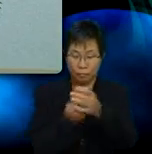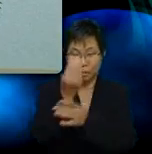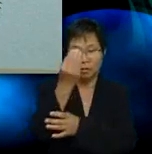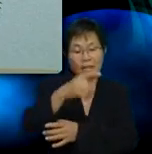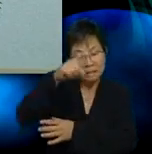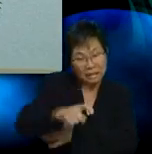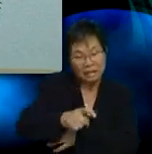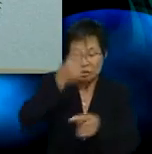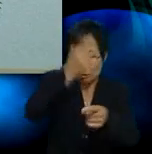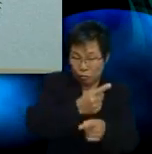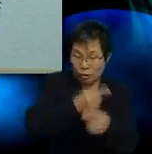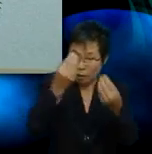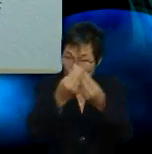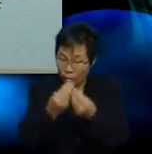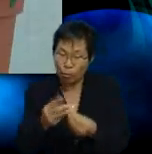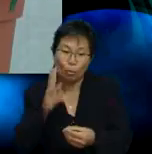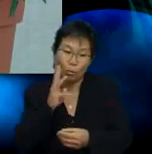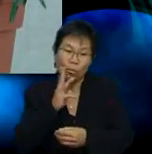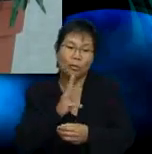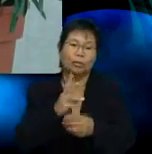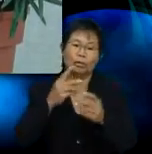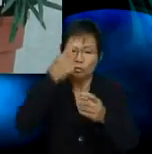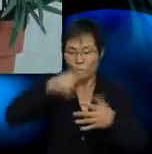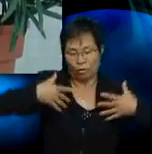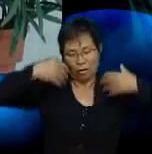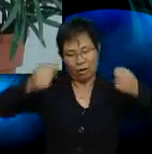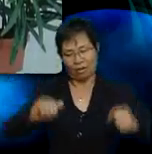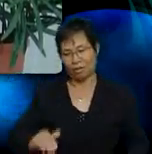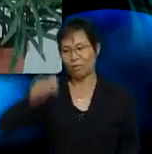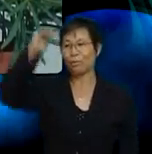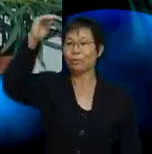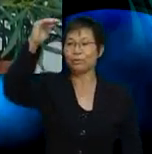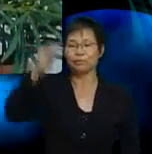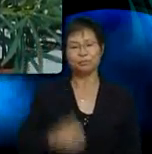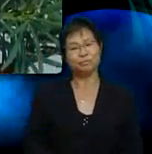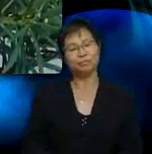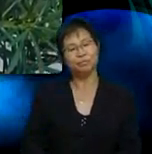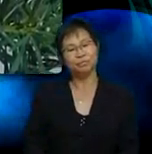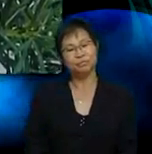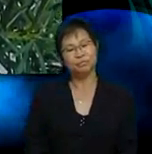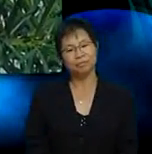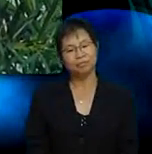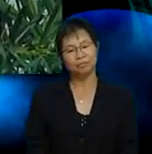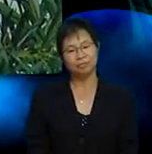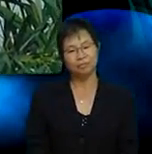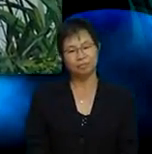Plant needs the right amount of water for healthy growth.